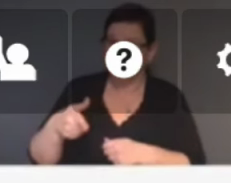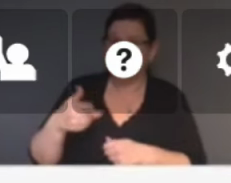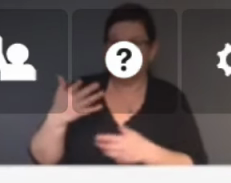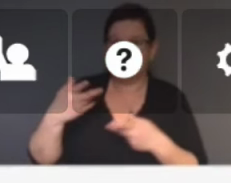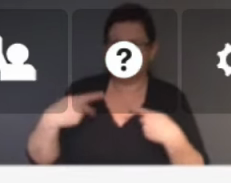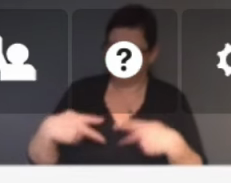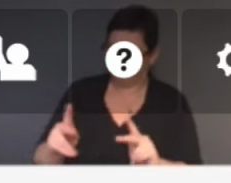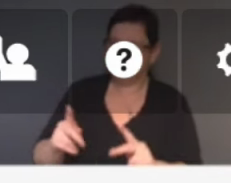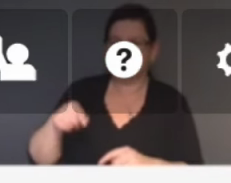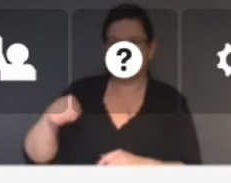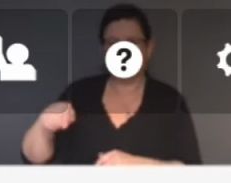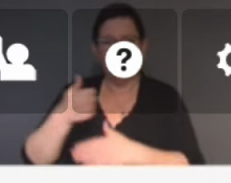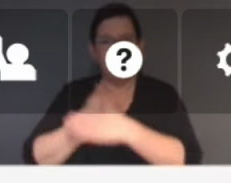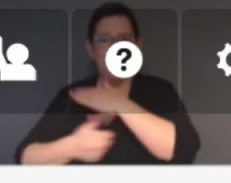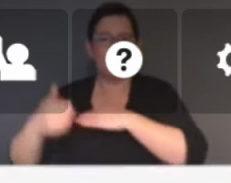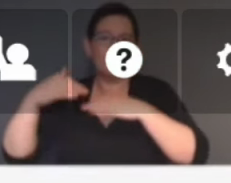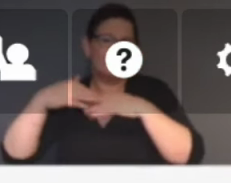Act.